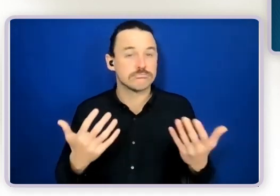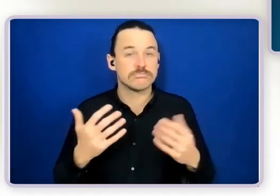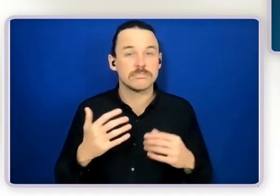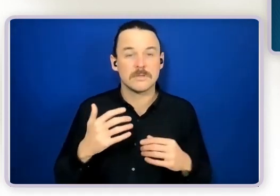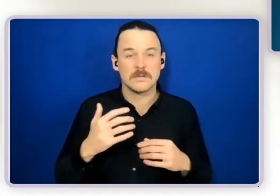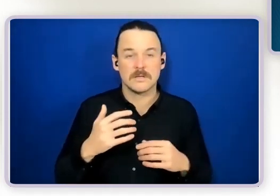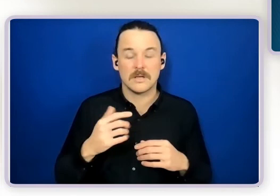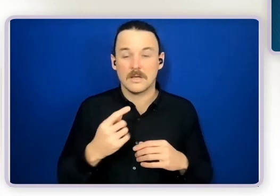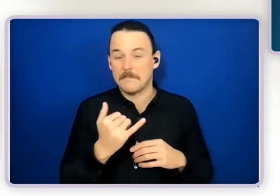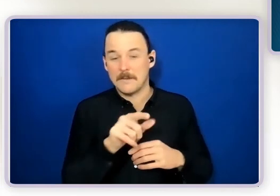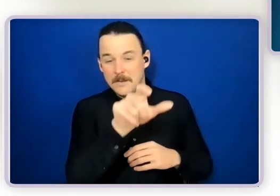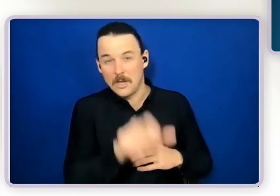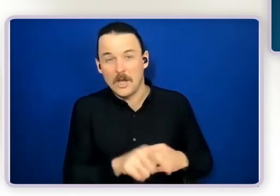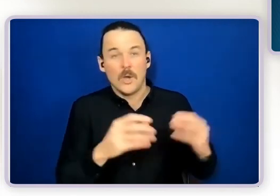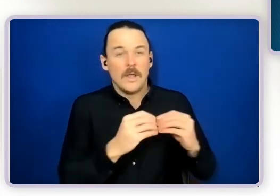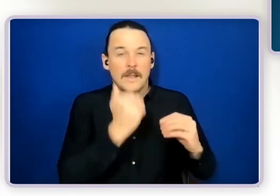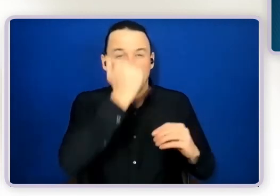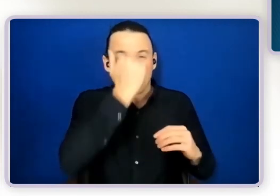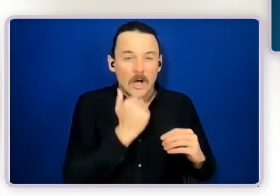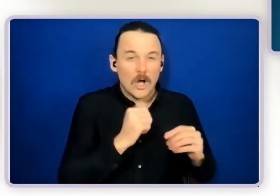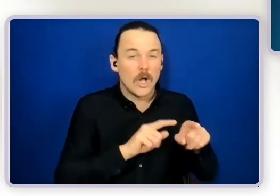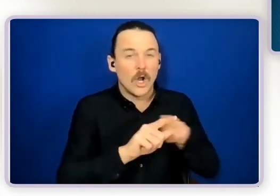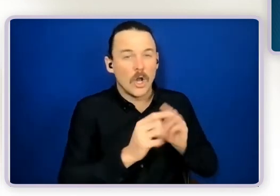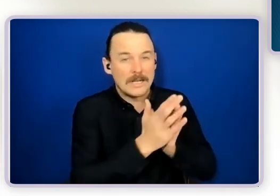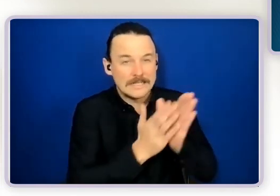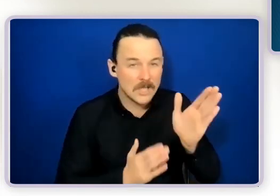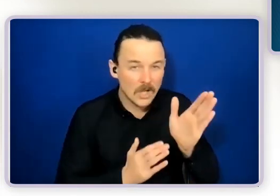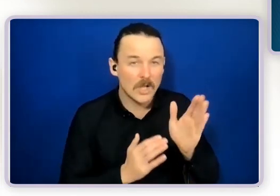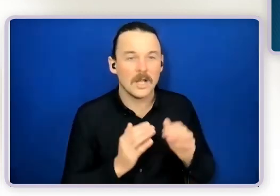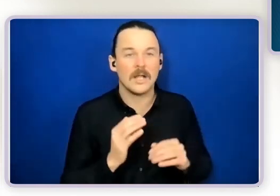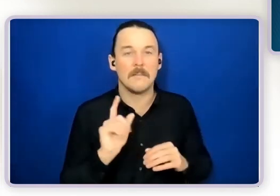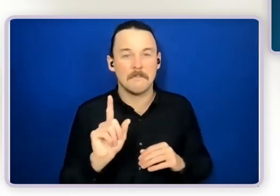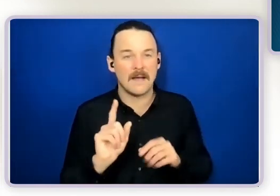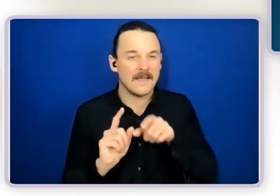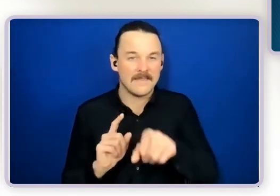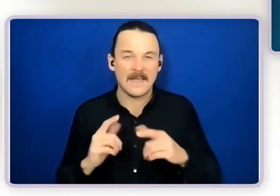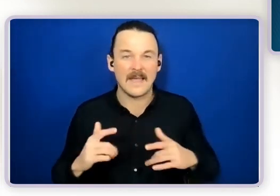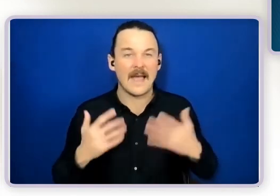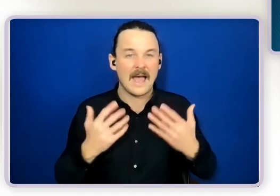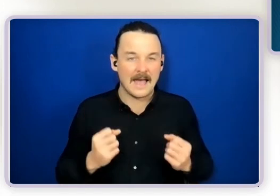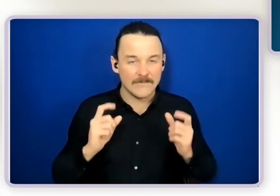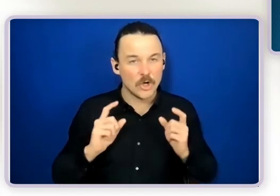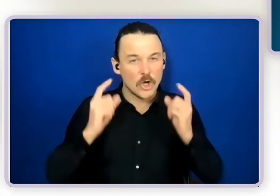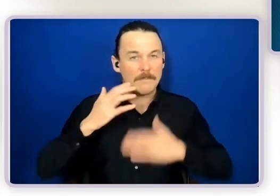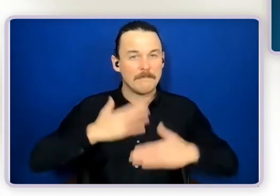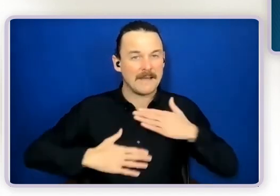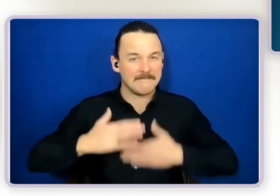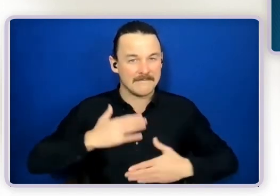to have a behaviour of concern because of their circumstances. When you're dealing